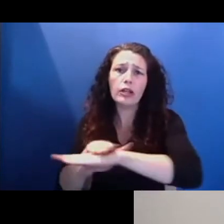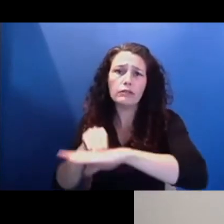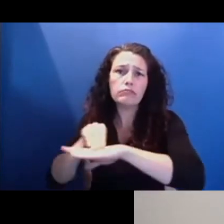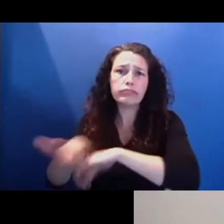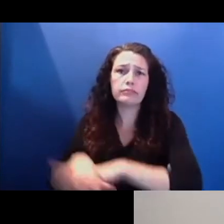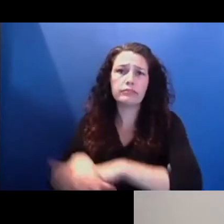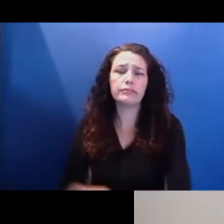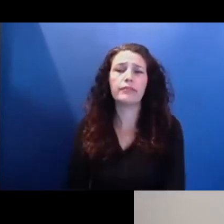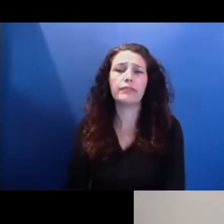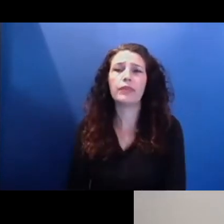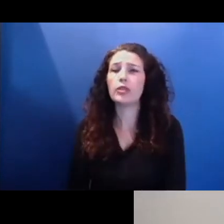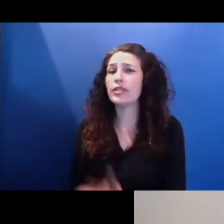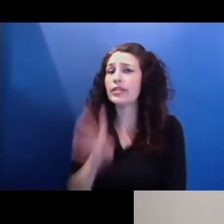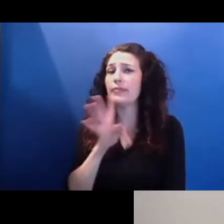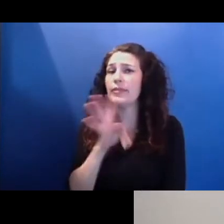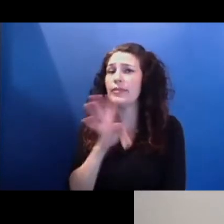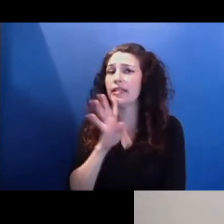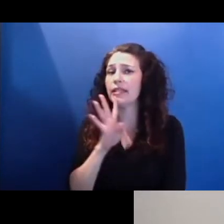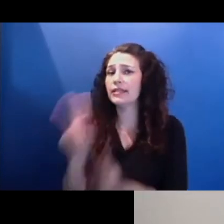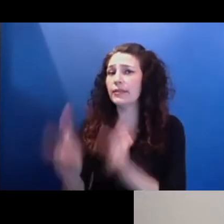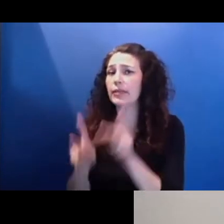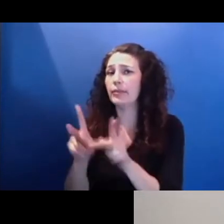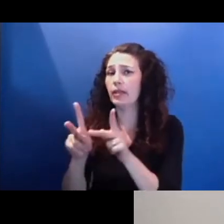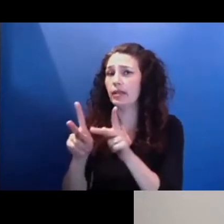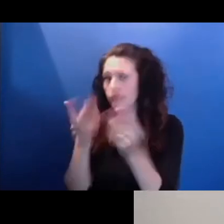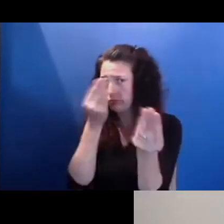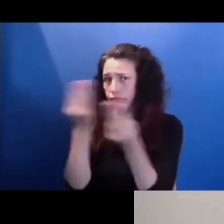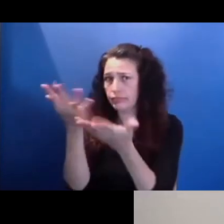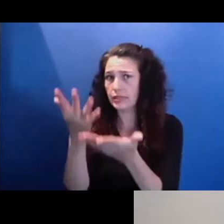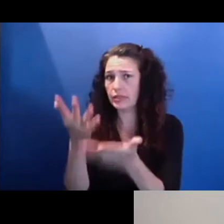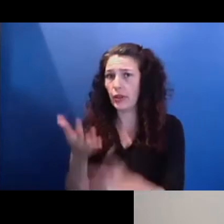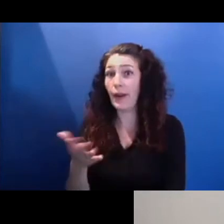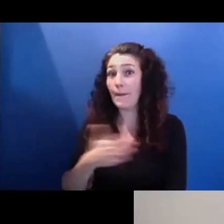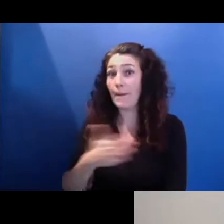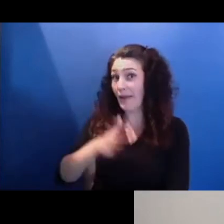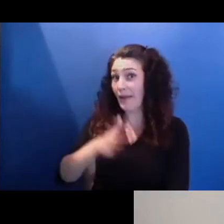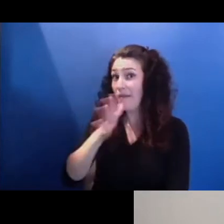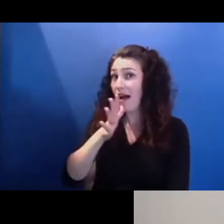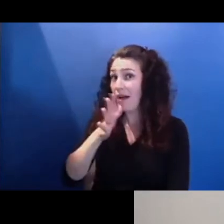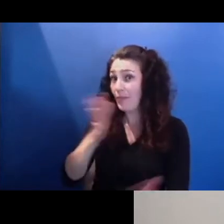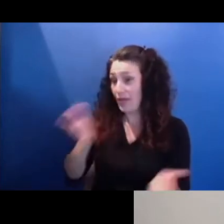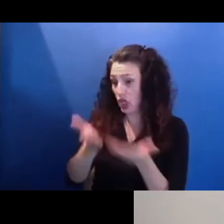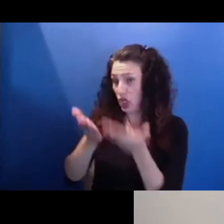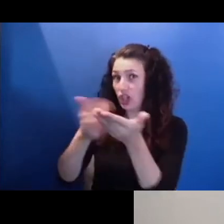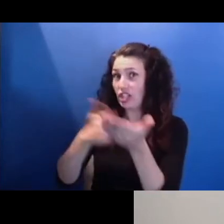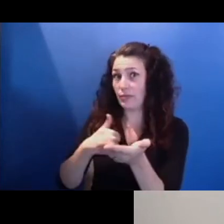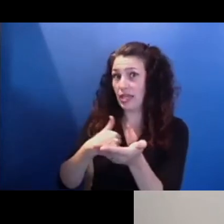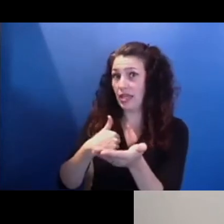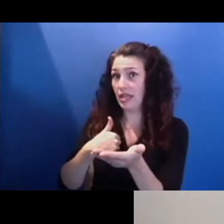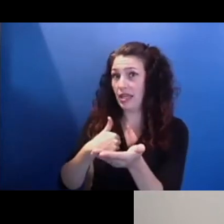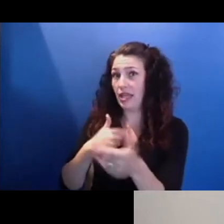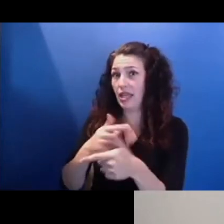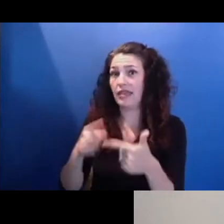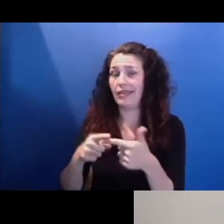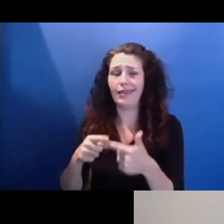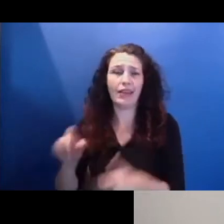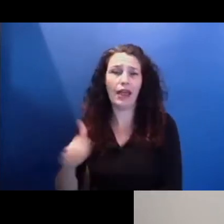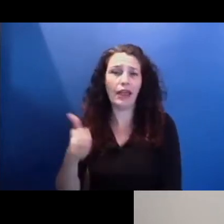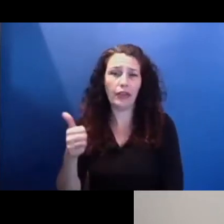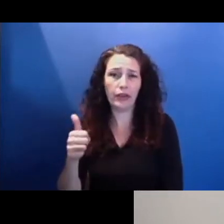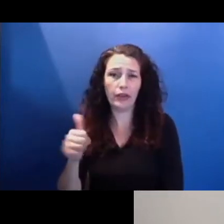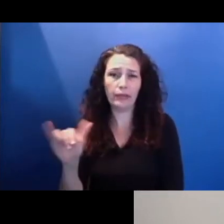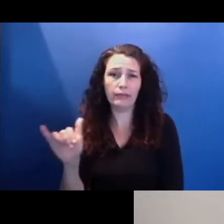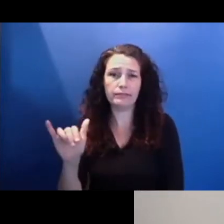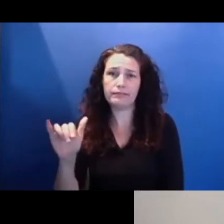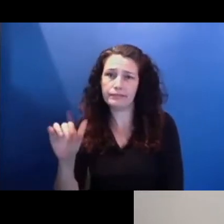Even, with my mom speaking to me, how that encouraged me as a child, with Danny Woodburn and other civic leaders